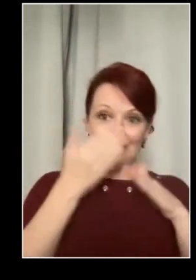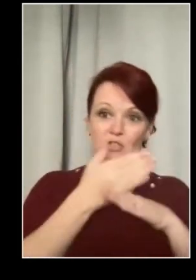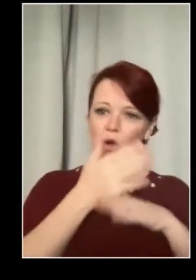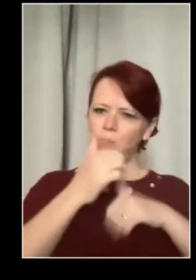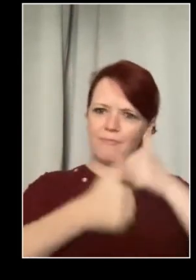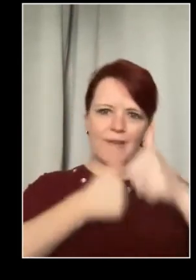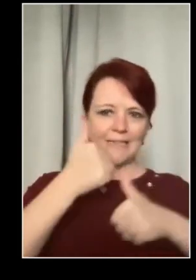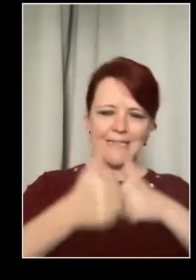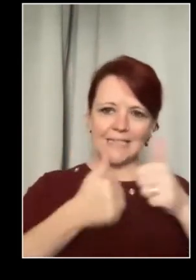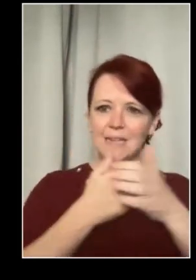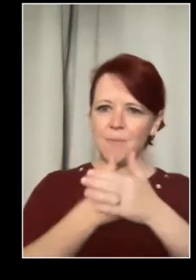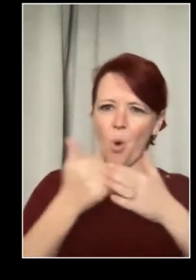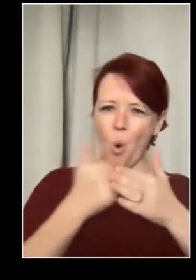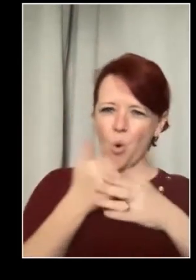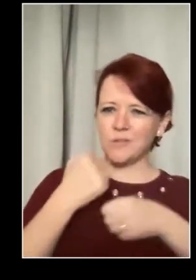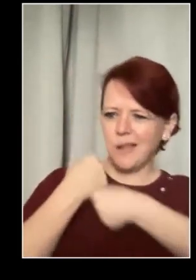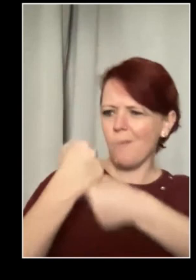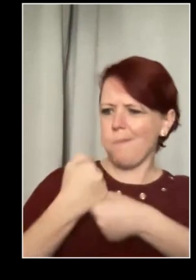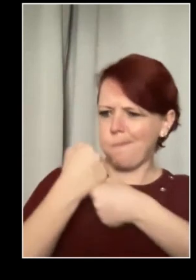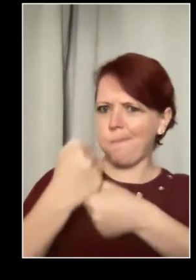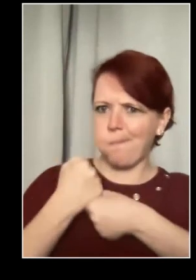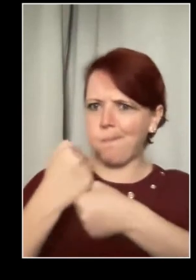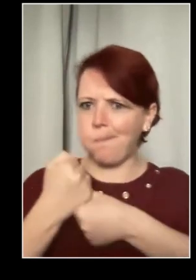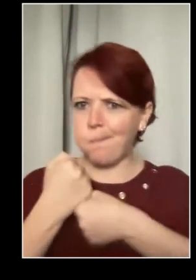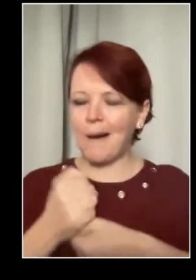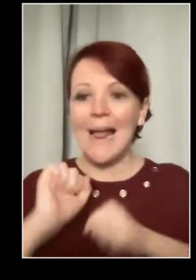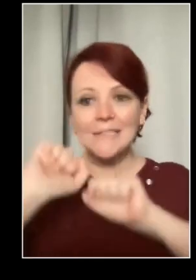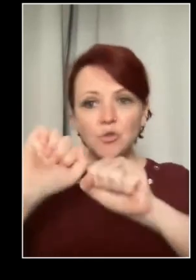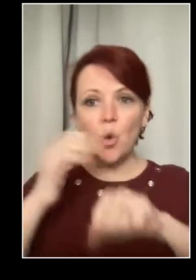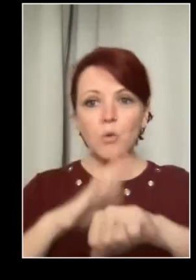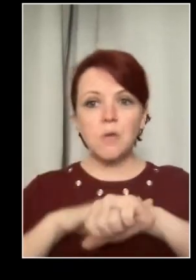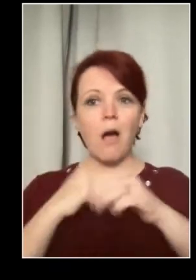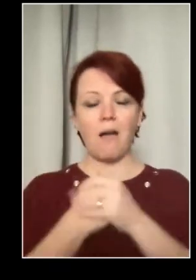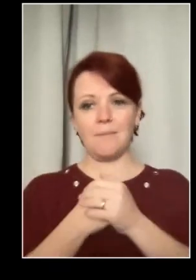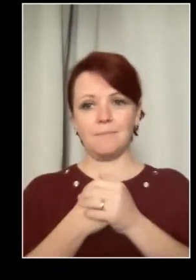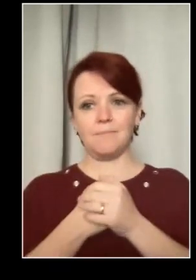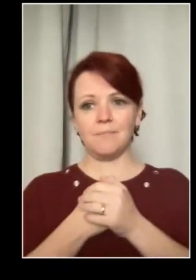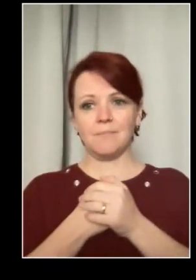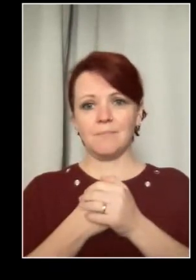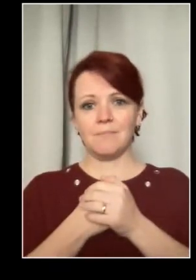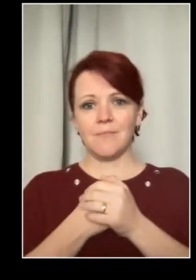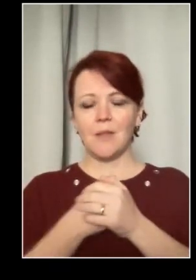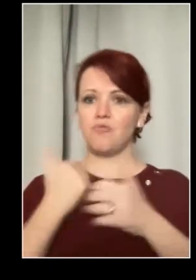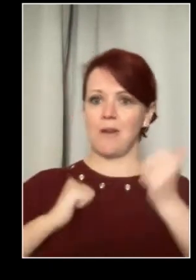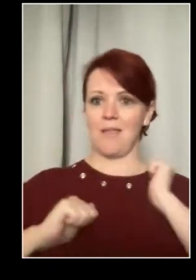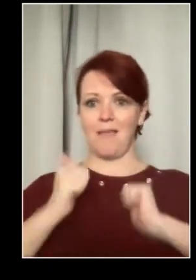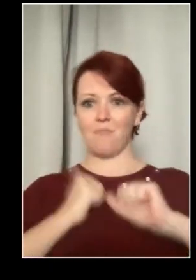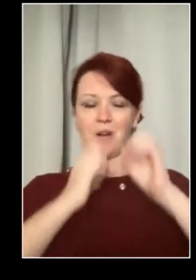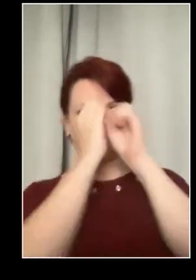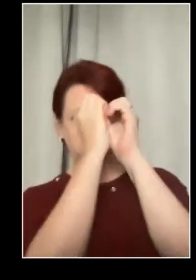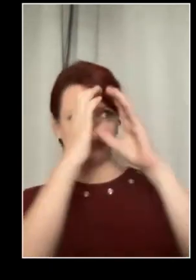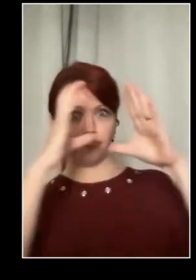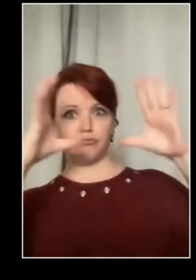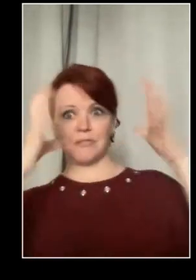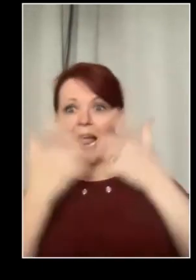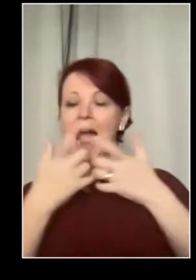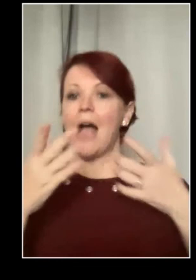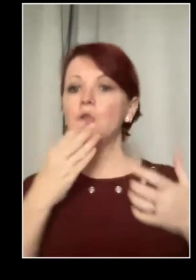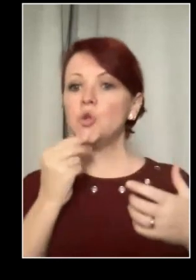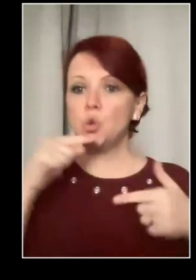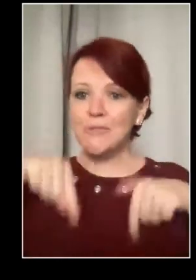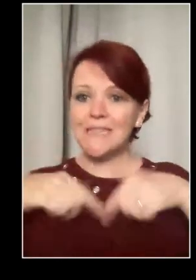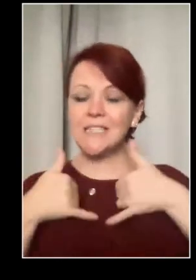live, no one will notice. They were equally impressed by your vision for how you will use this award to progress the apprenticeship agenda. So a massive well done to